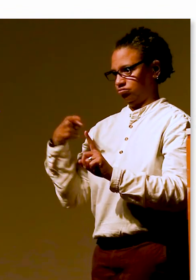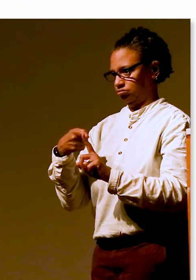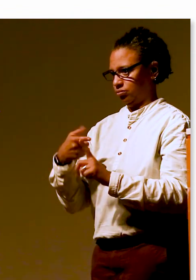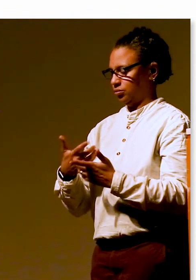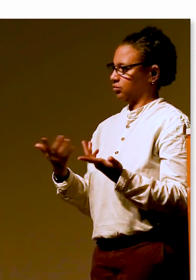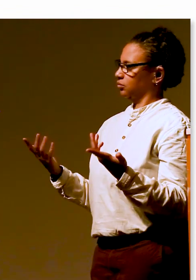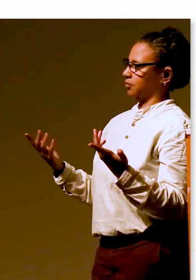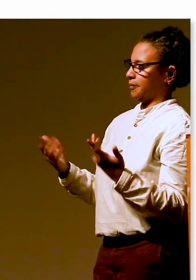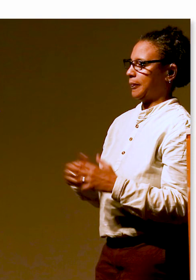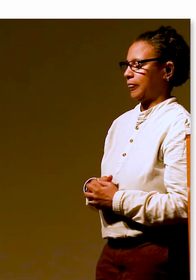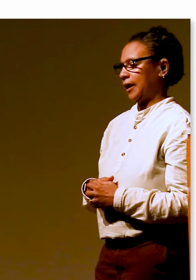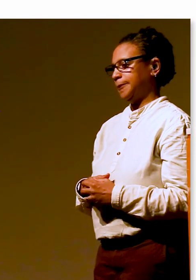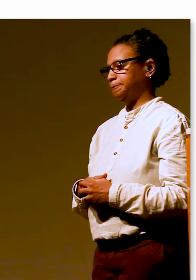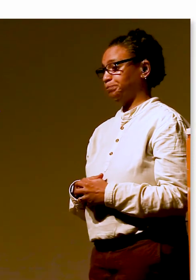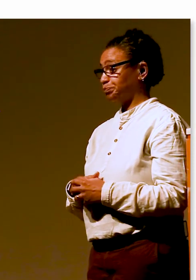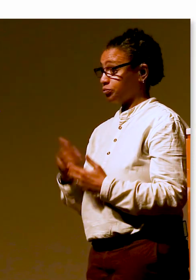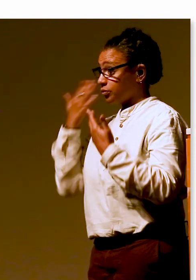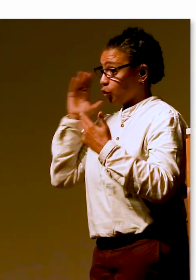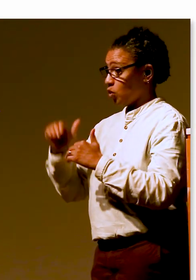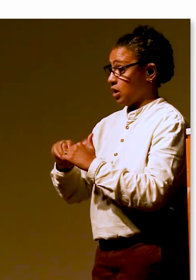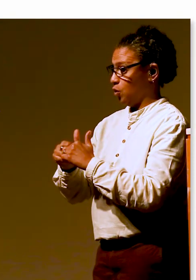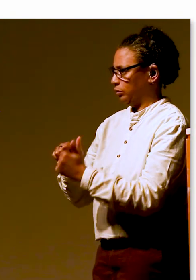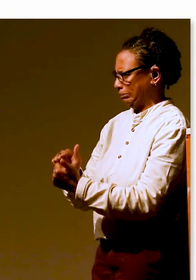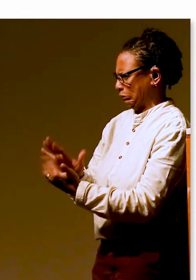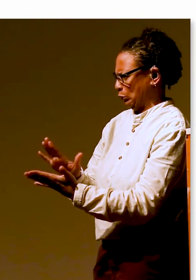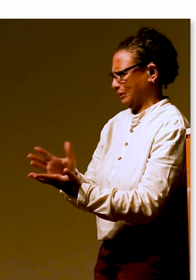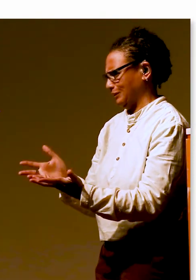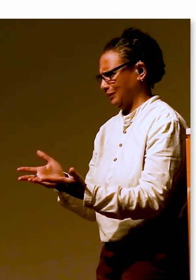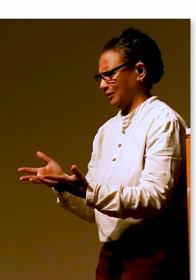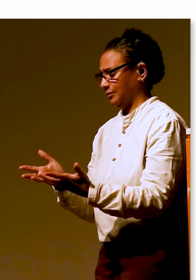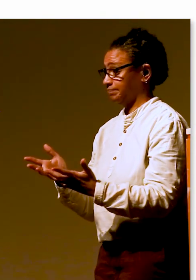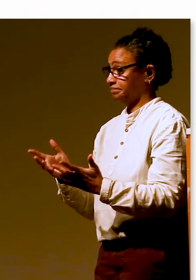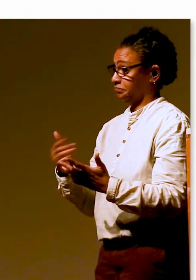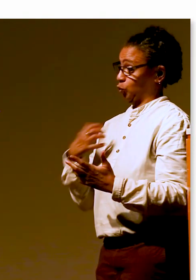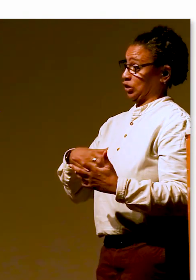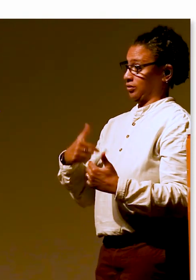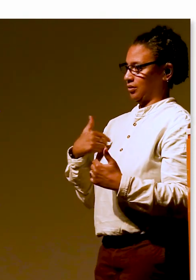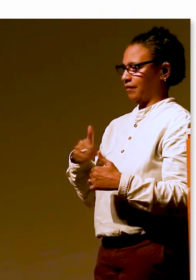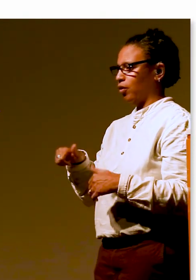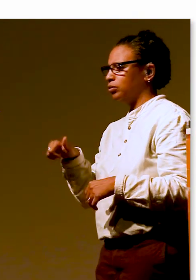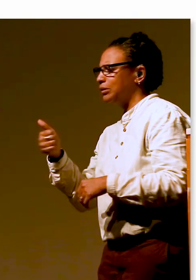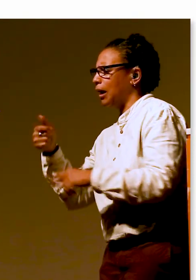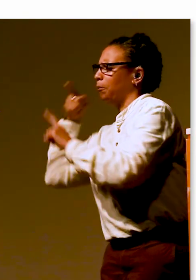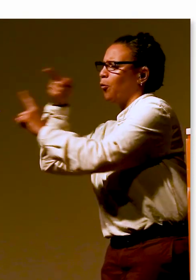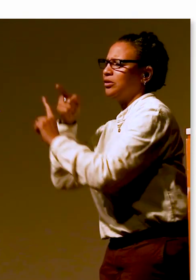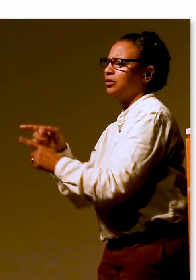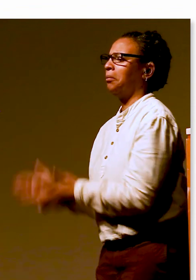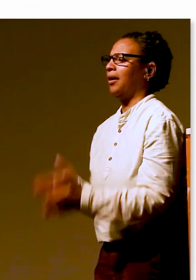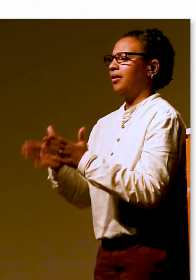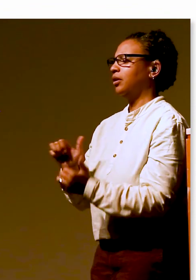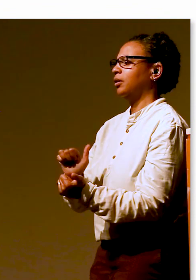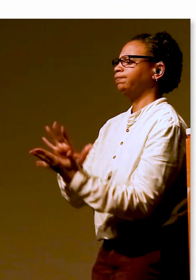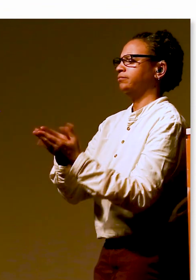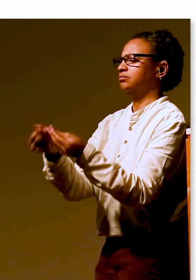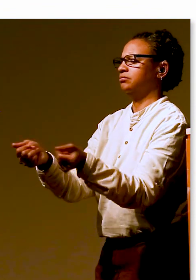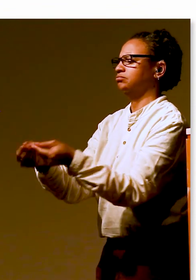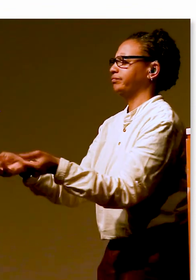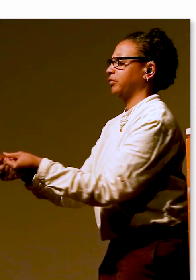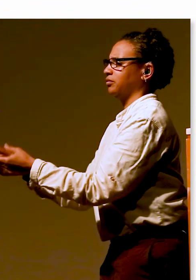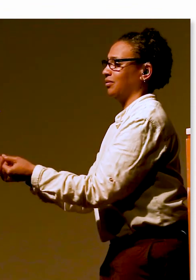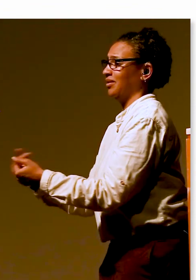exactly know how to tackle. I would lie to you to say that like, here is my 10-point plan for how to fix it. I would